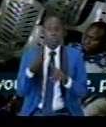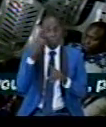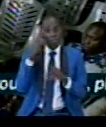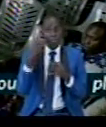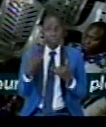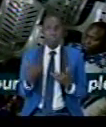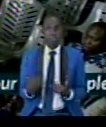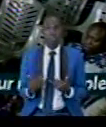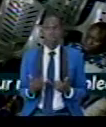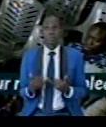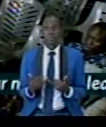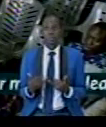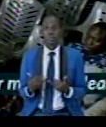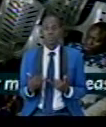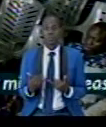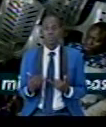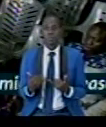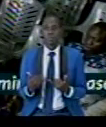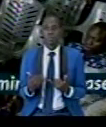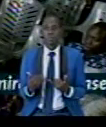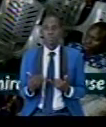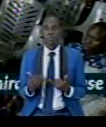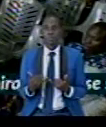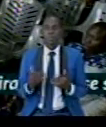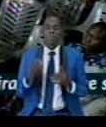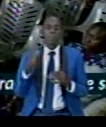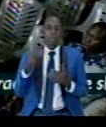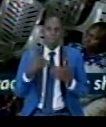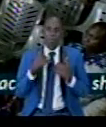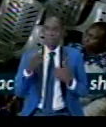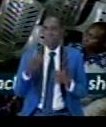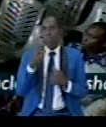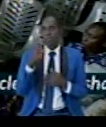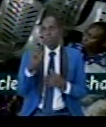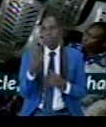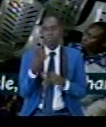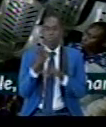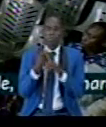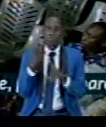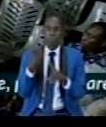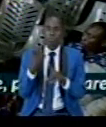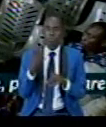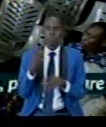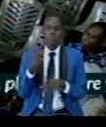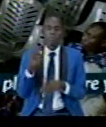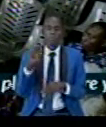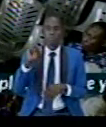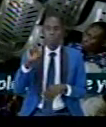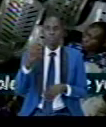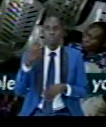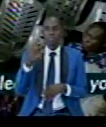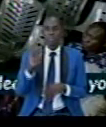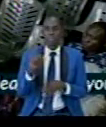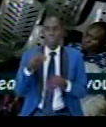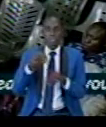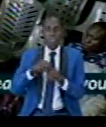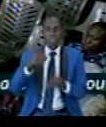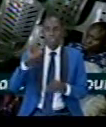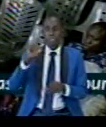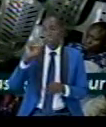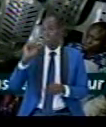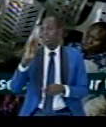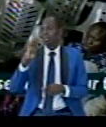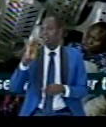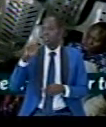okay, we want to go to Abuja. Abuja, Federal Capital Territory, Nigeria, for